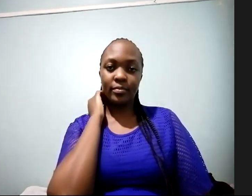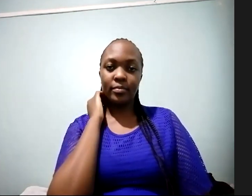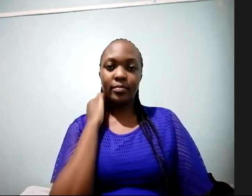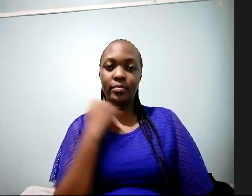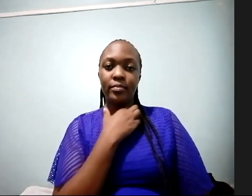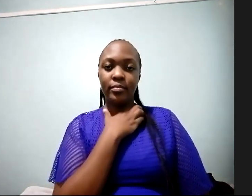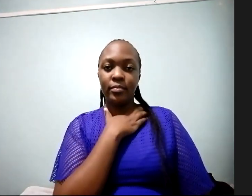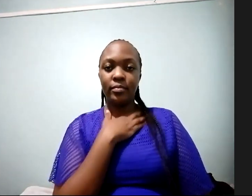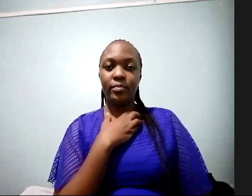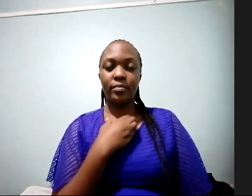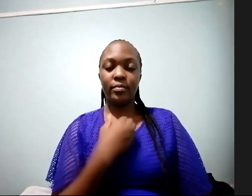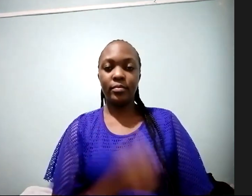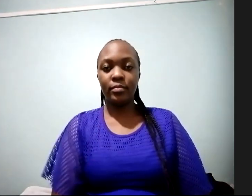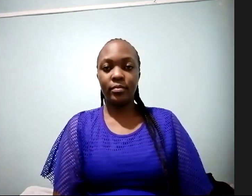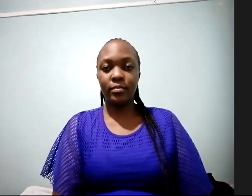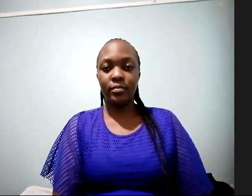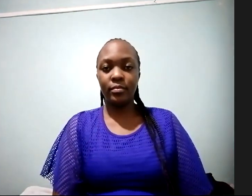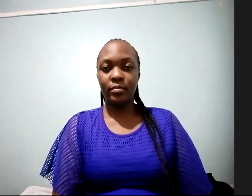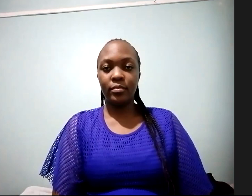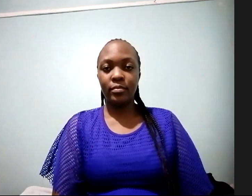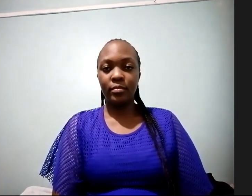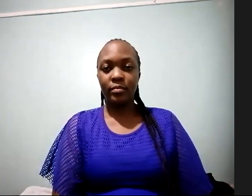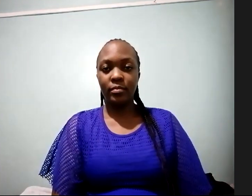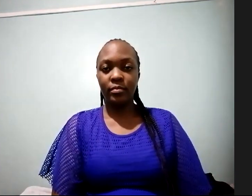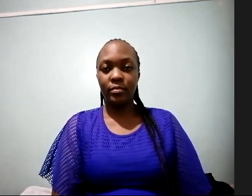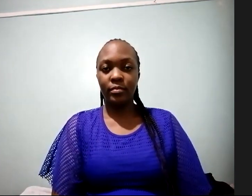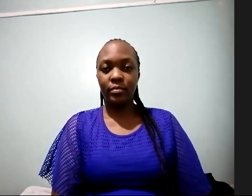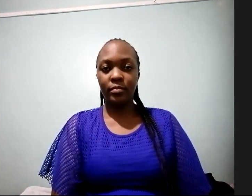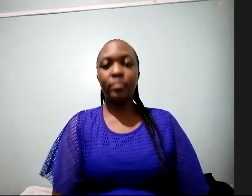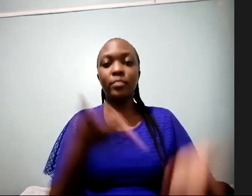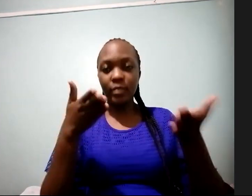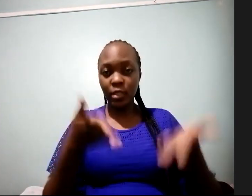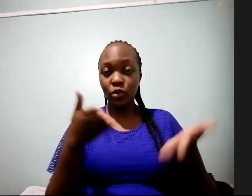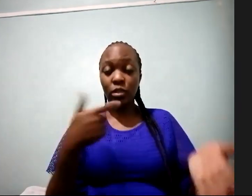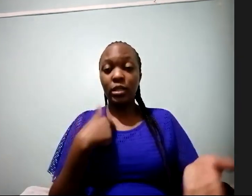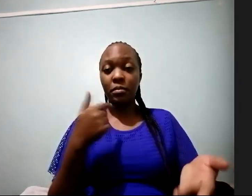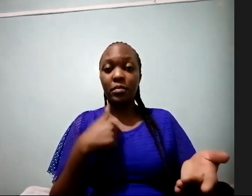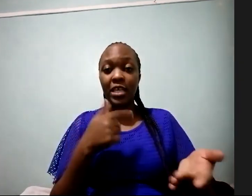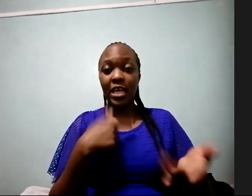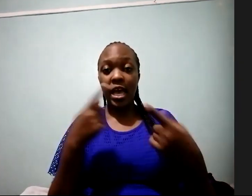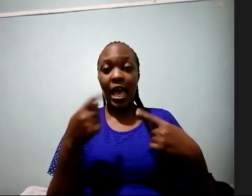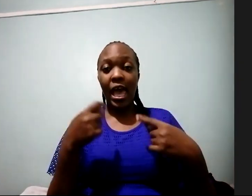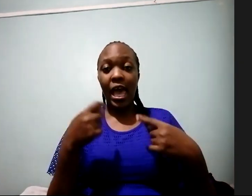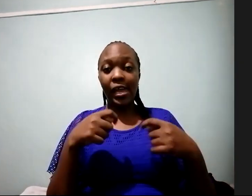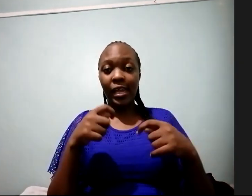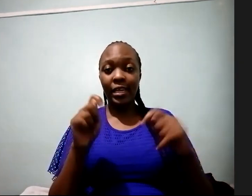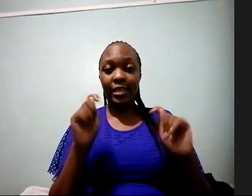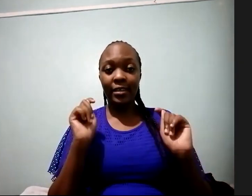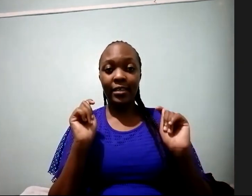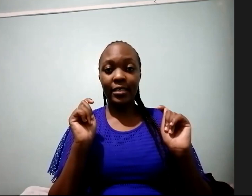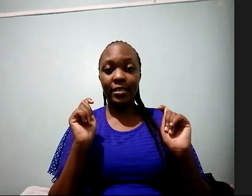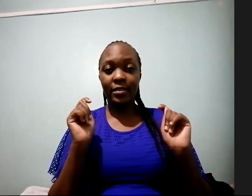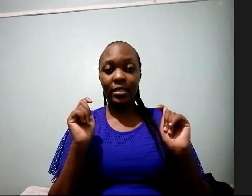So because today I've tried sharing the Facebook and Twitter and all other links, and they're not working because I'm